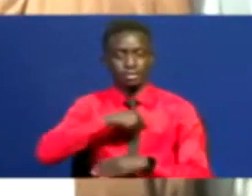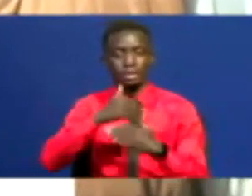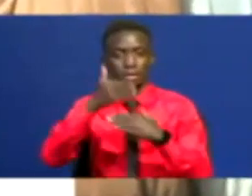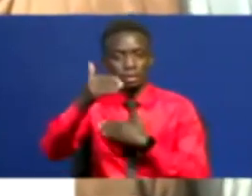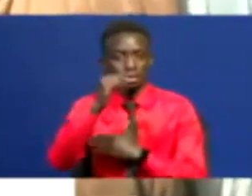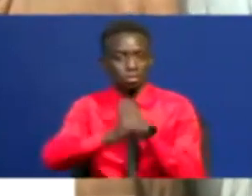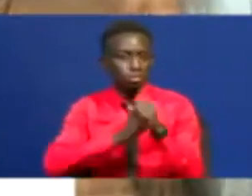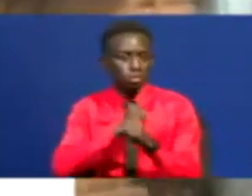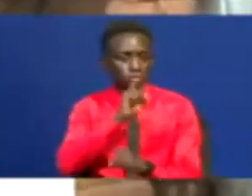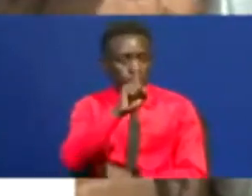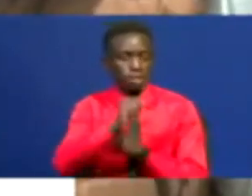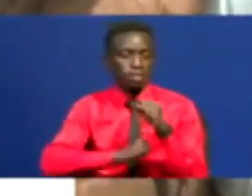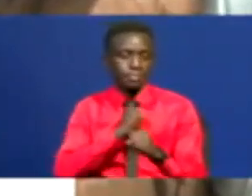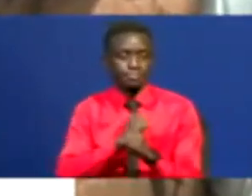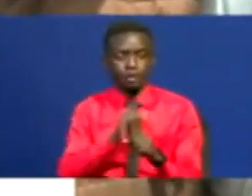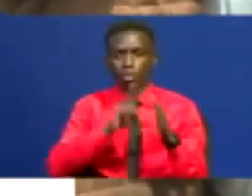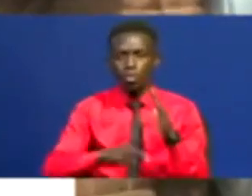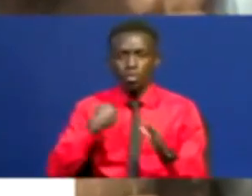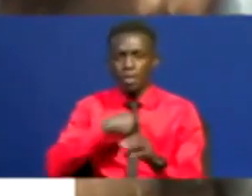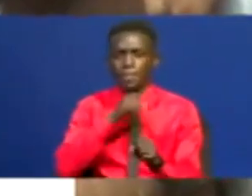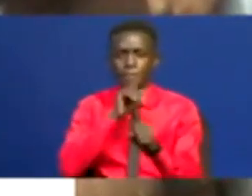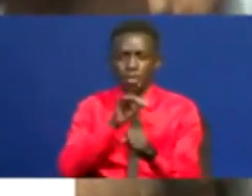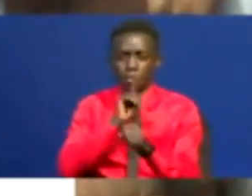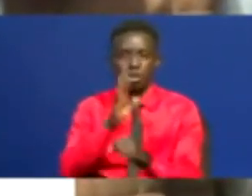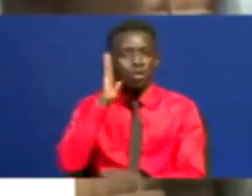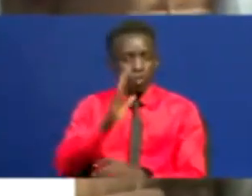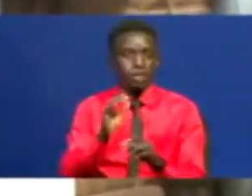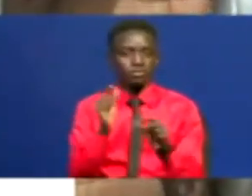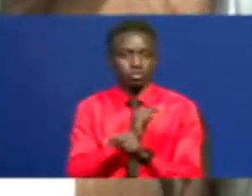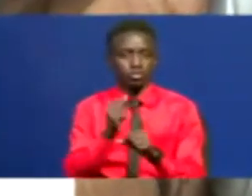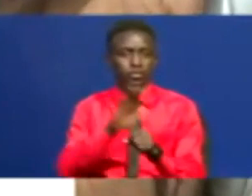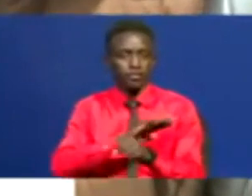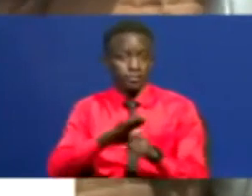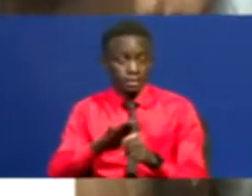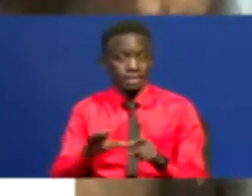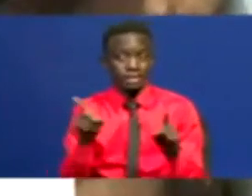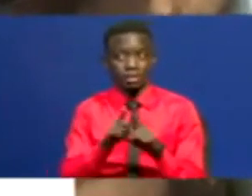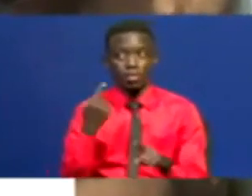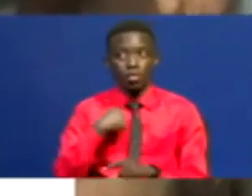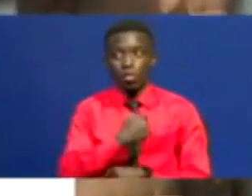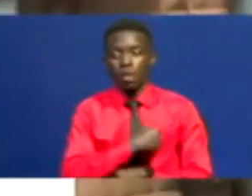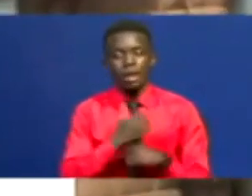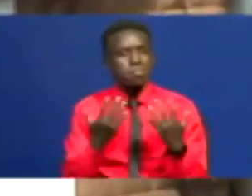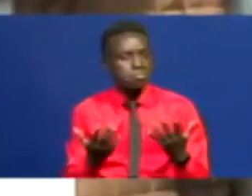promised have been done. We need to give our people enough security in the environment that they are, be it